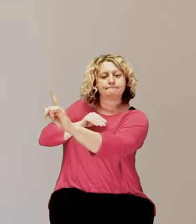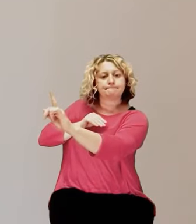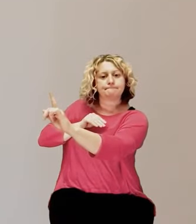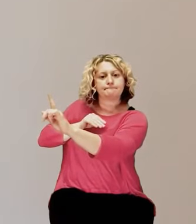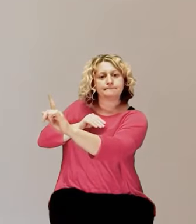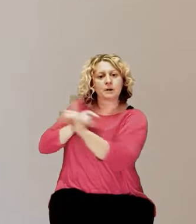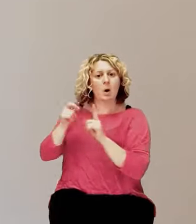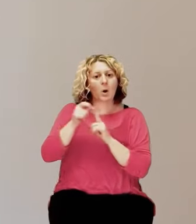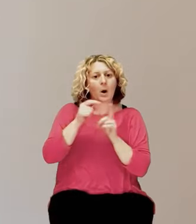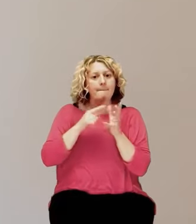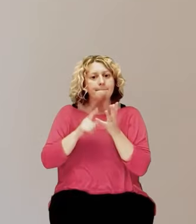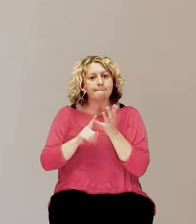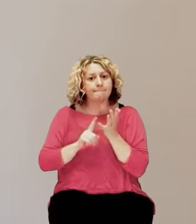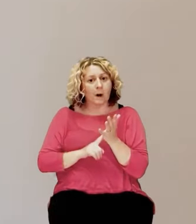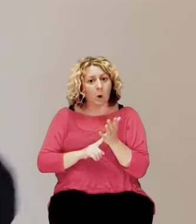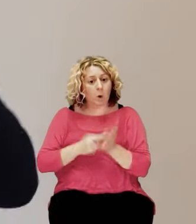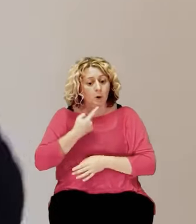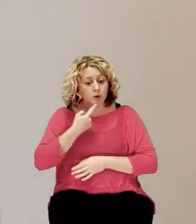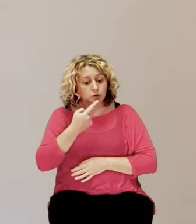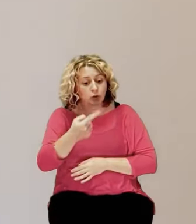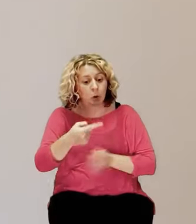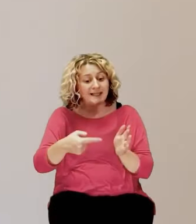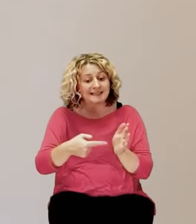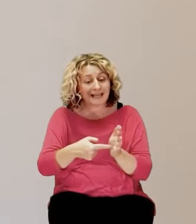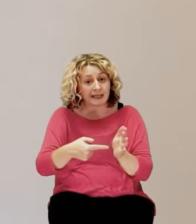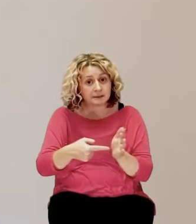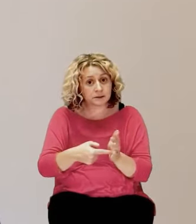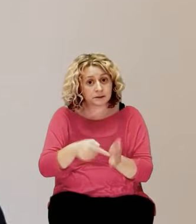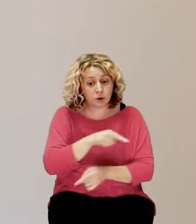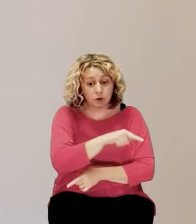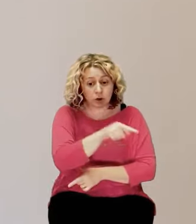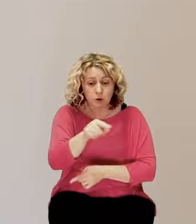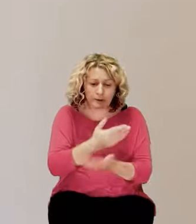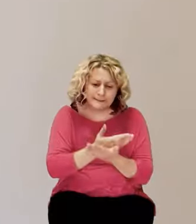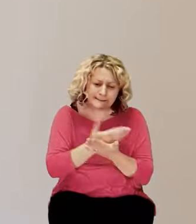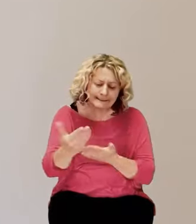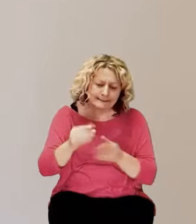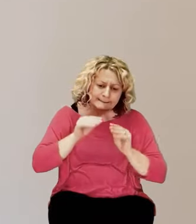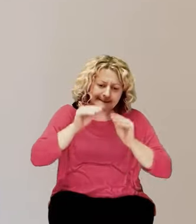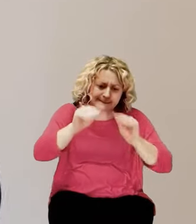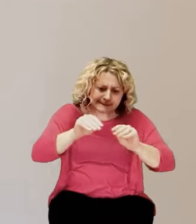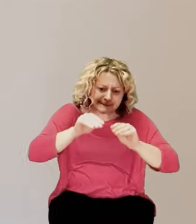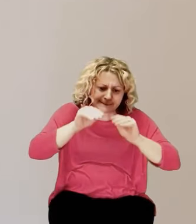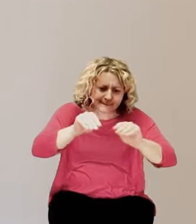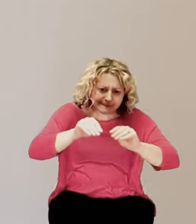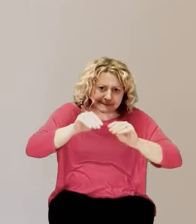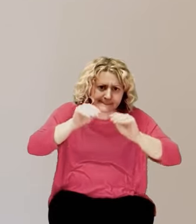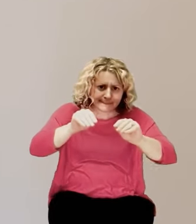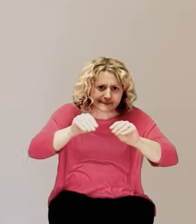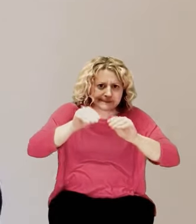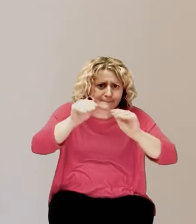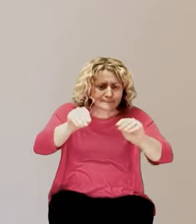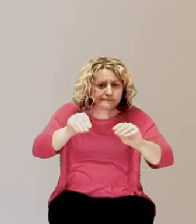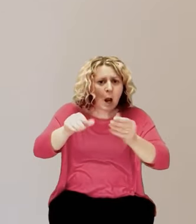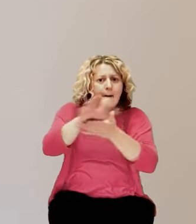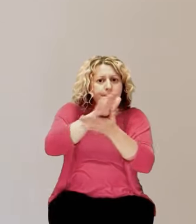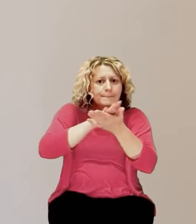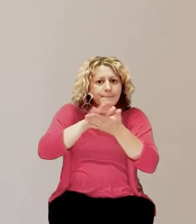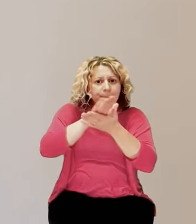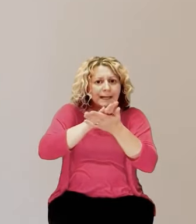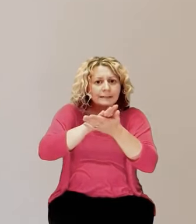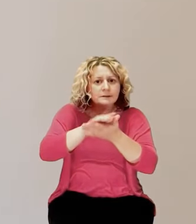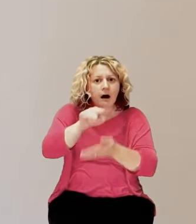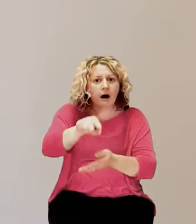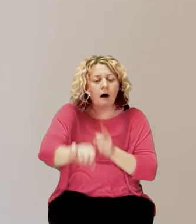teach clearly that the Christian gospel will lead to a lifestyle, a high